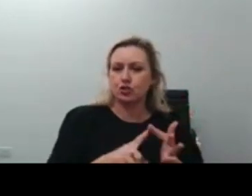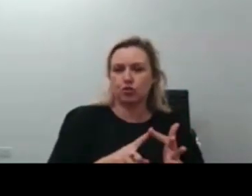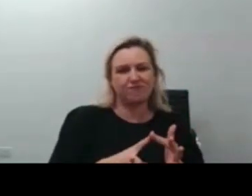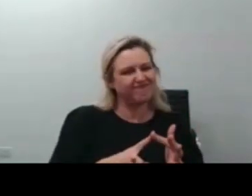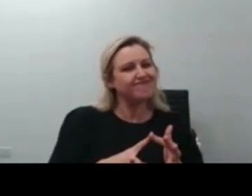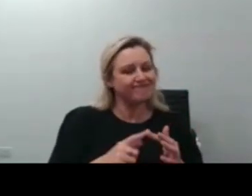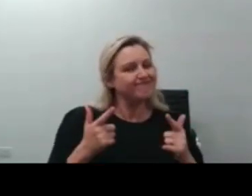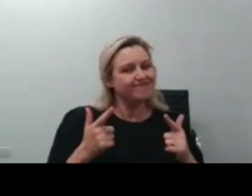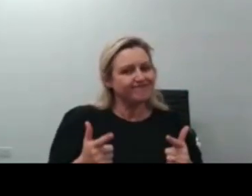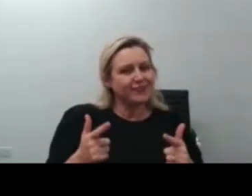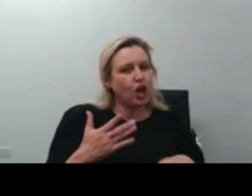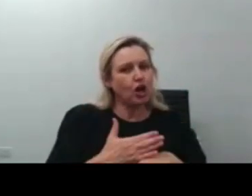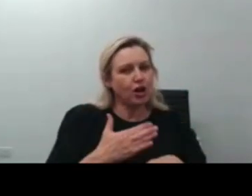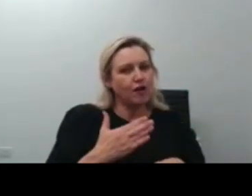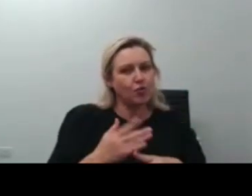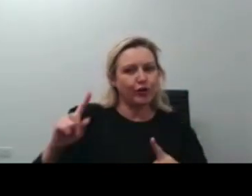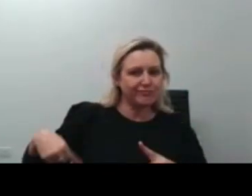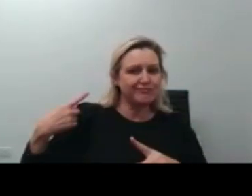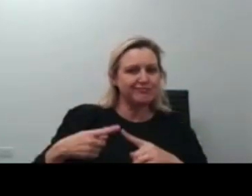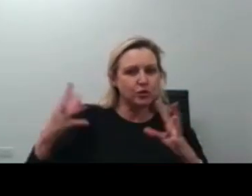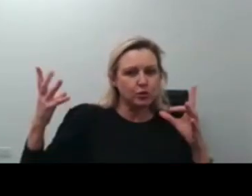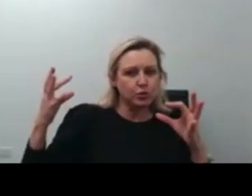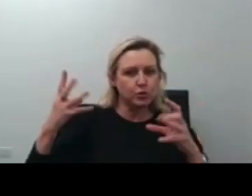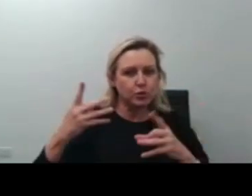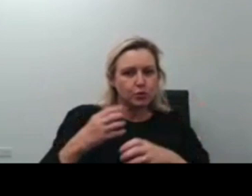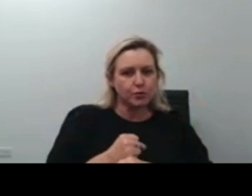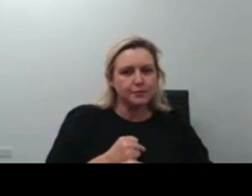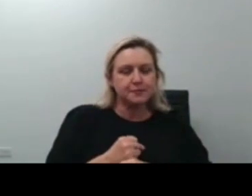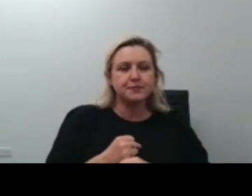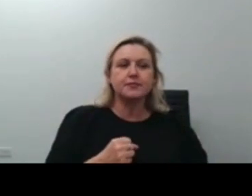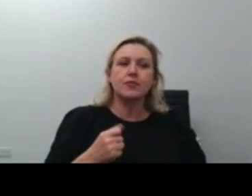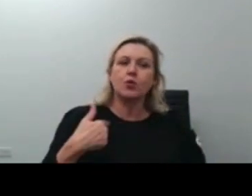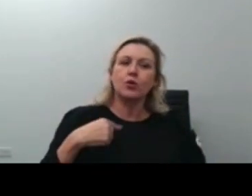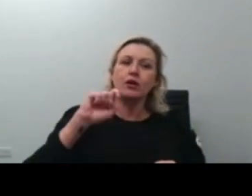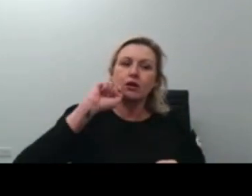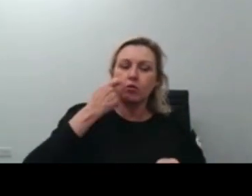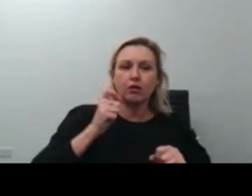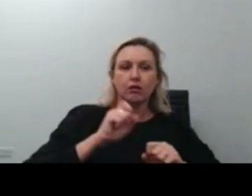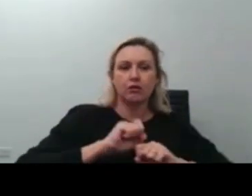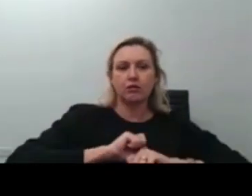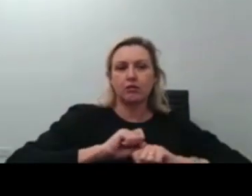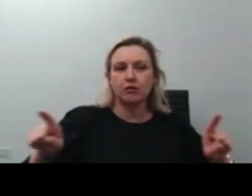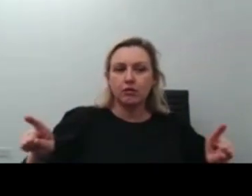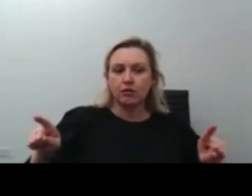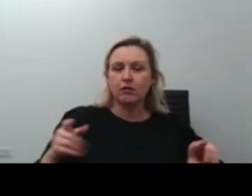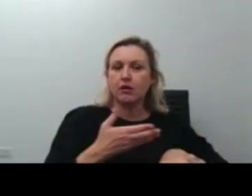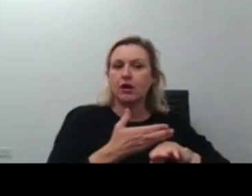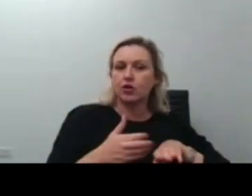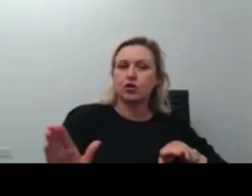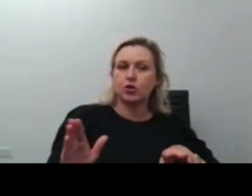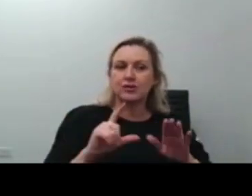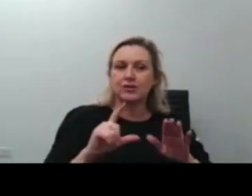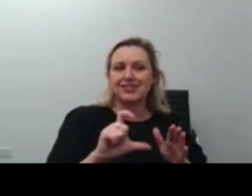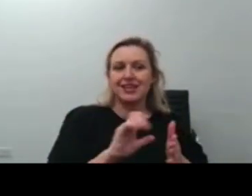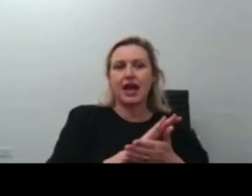that has coming to a close. We will be issuing a new